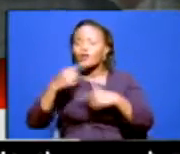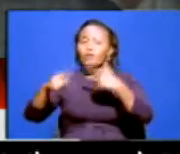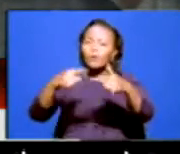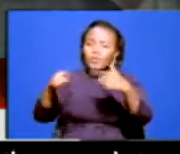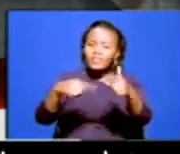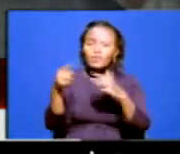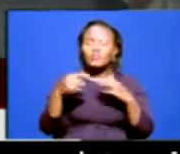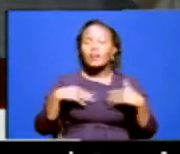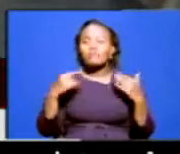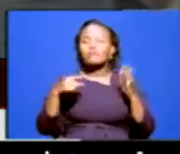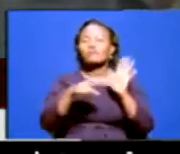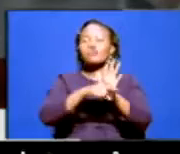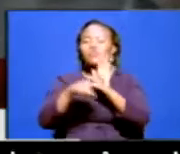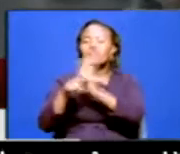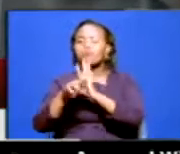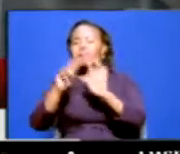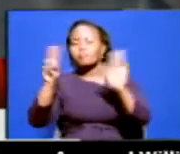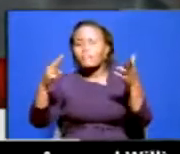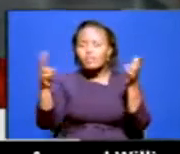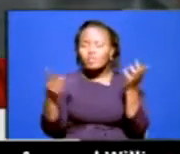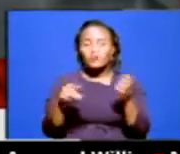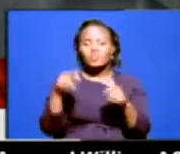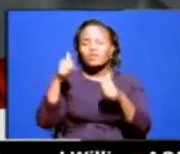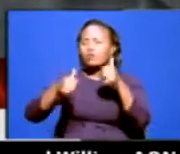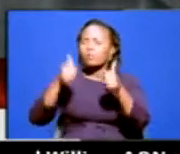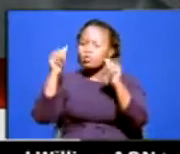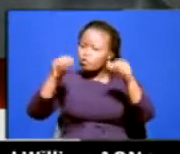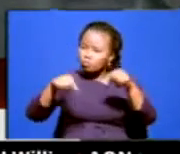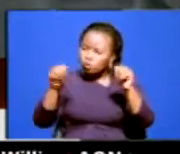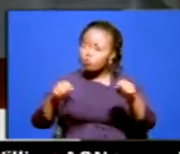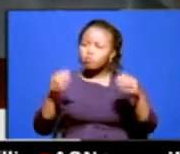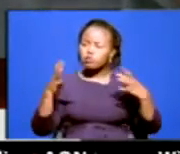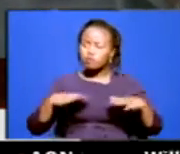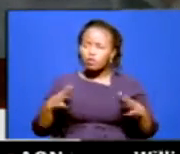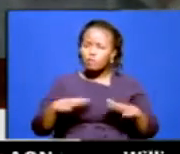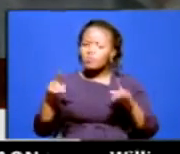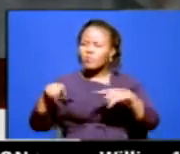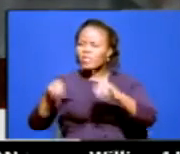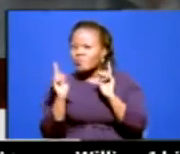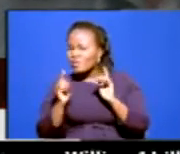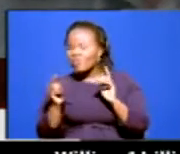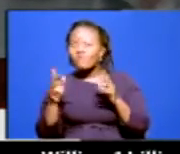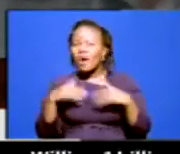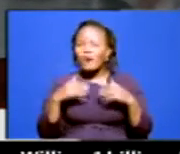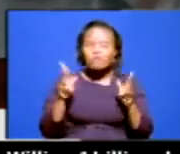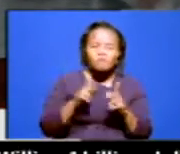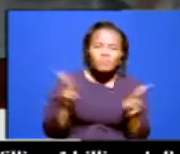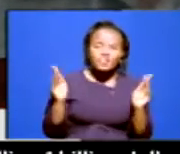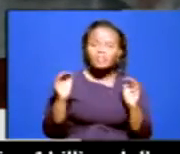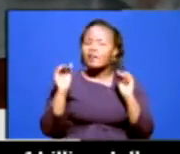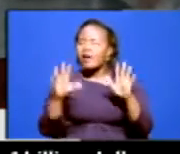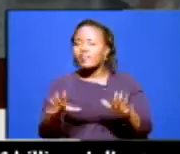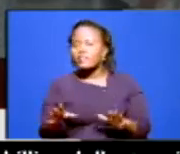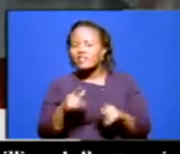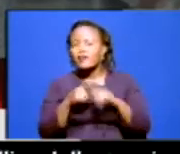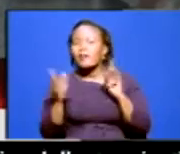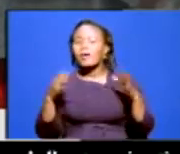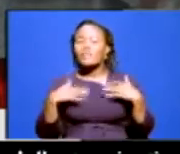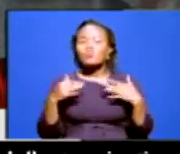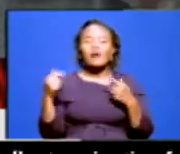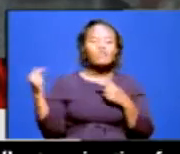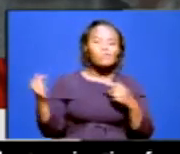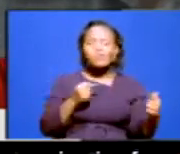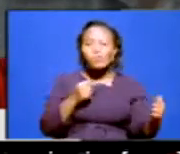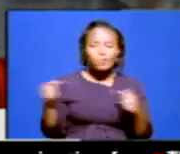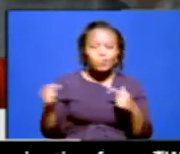in issues that will cause people not to be peaceful but to have fights and even